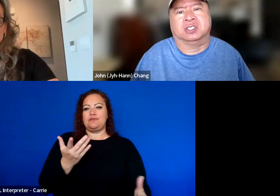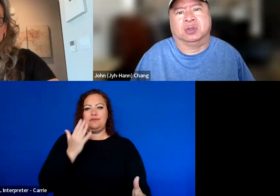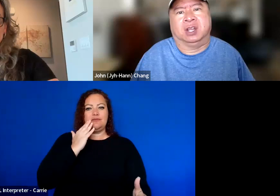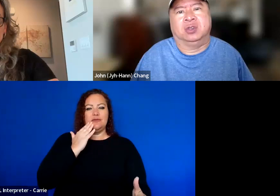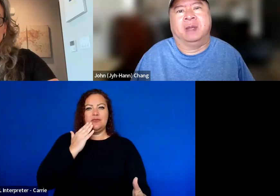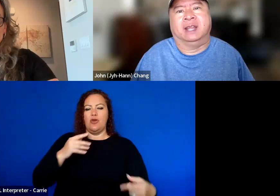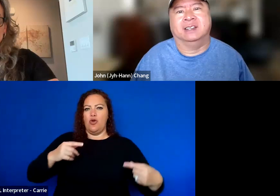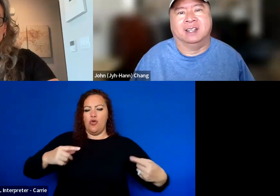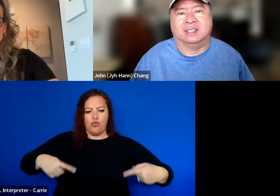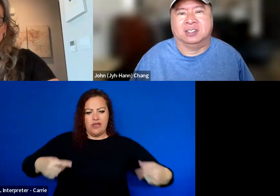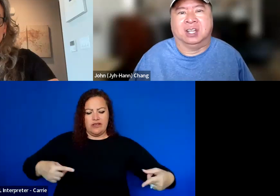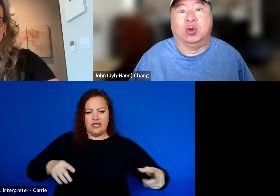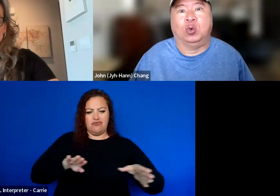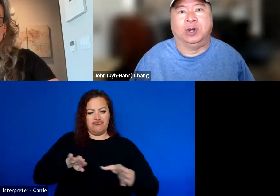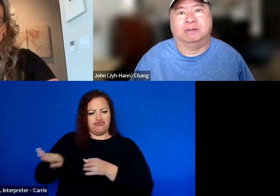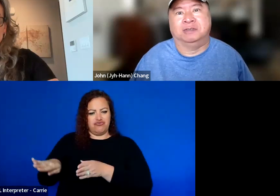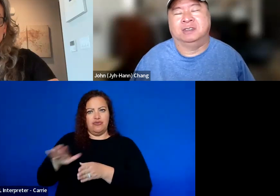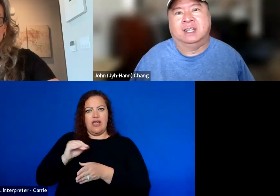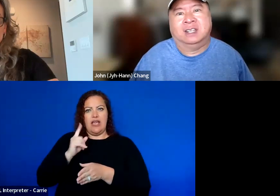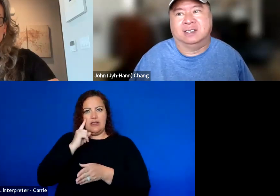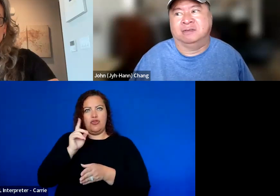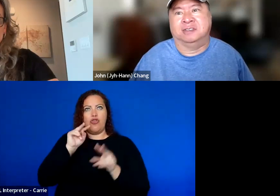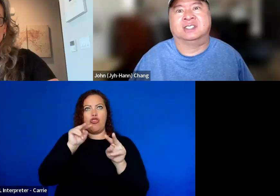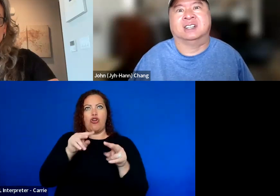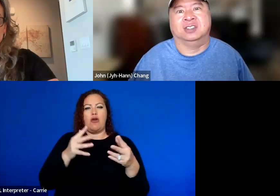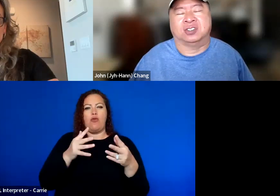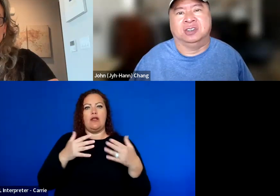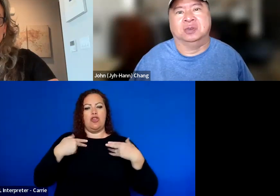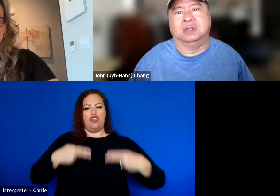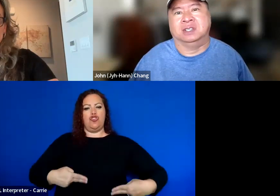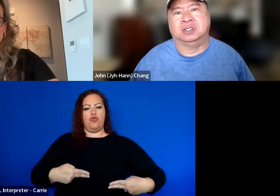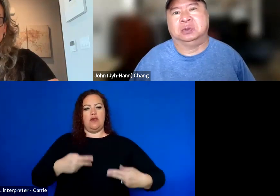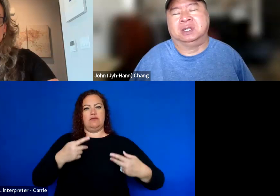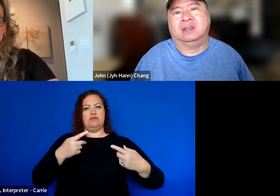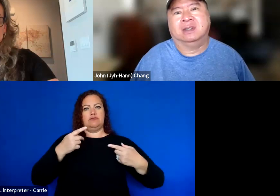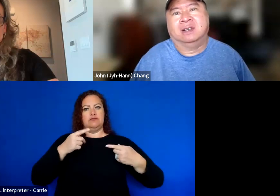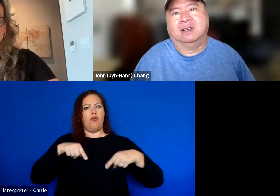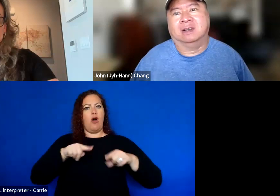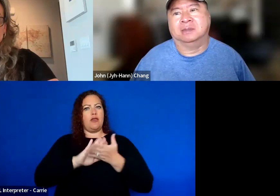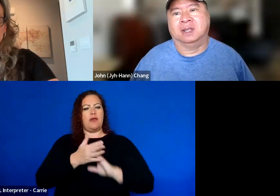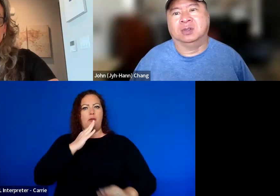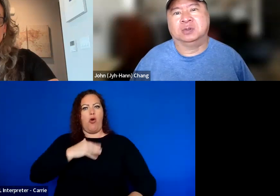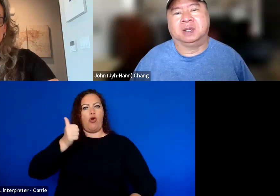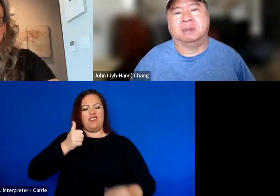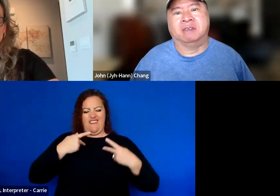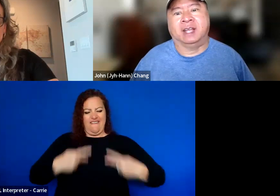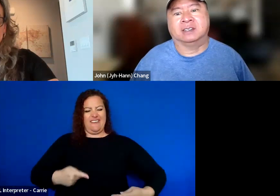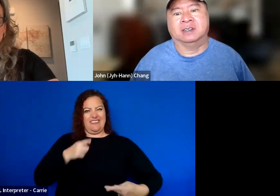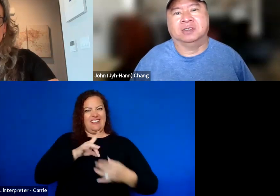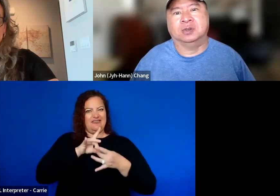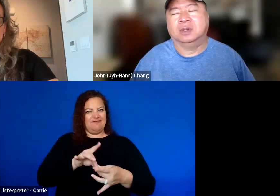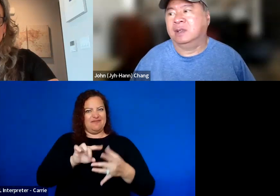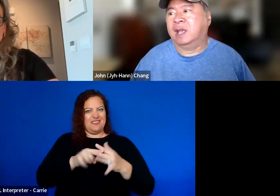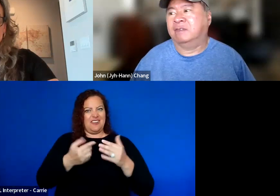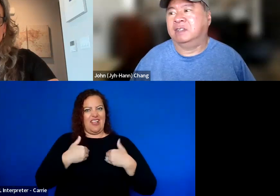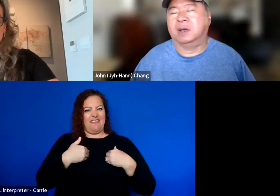wheelchair and just look at humanity as you get older, physically you start dealing with issues, and those become a factor. And